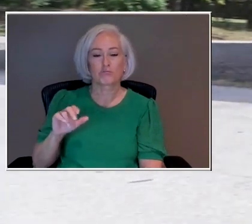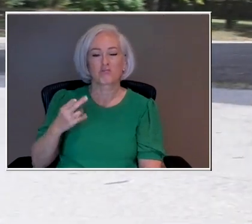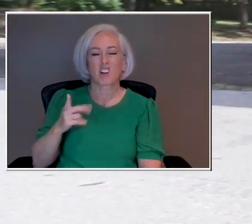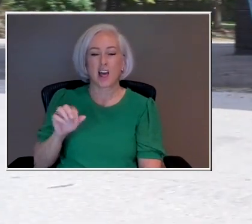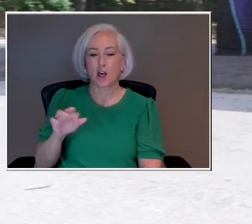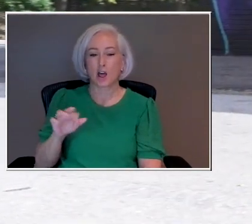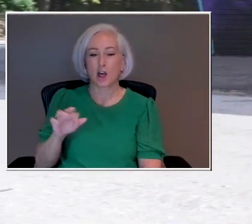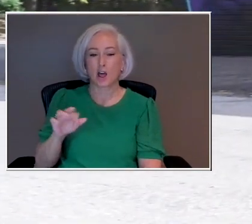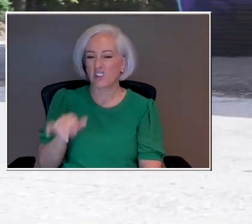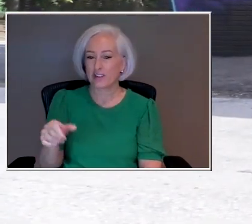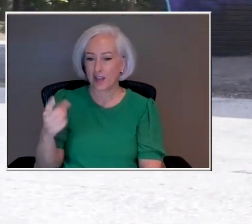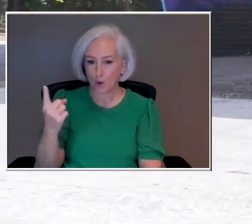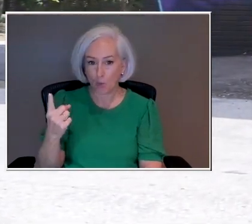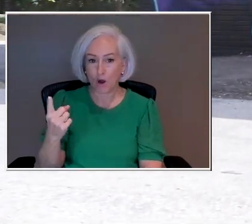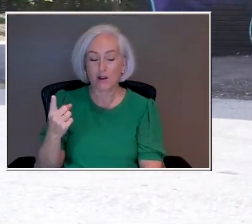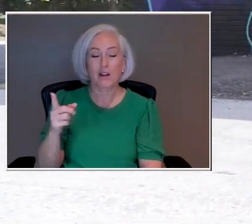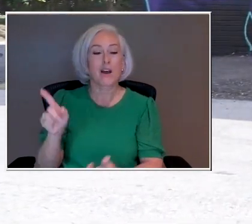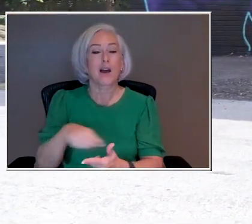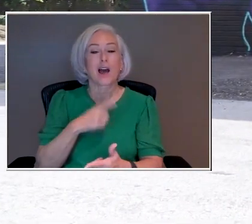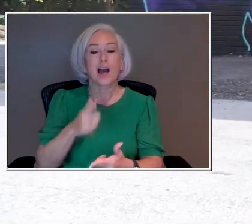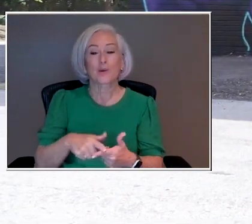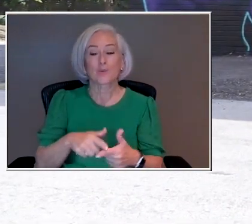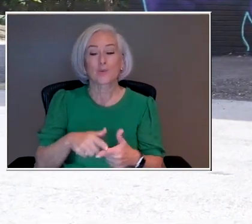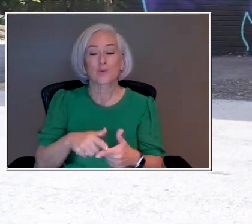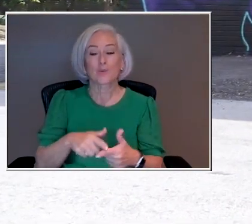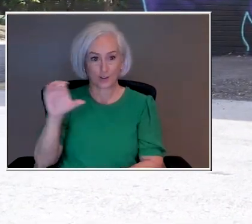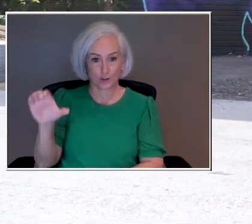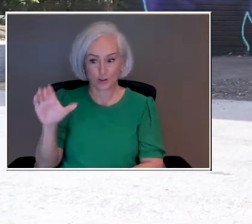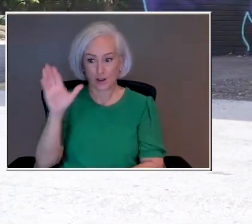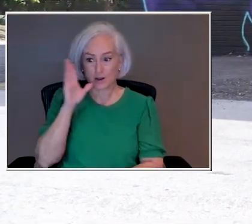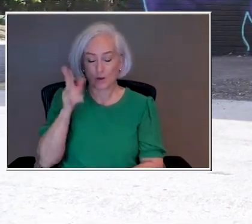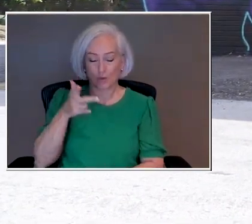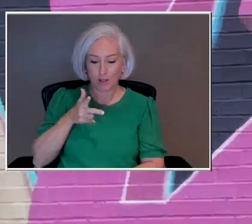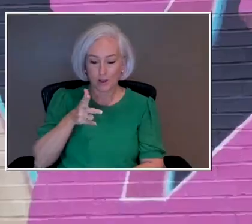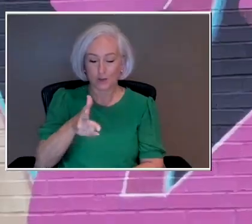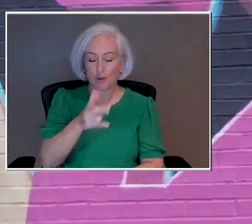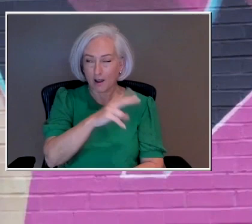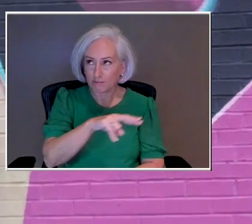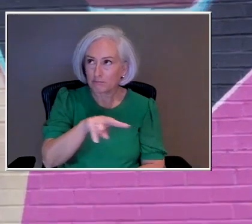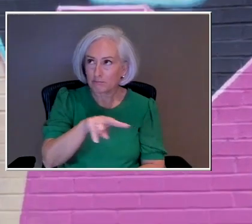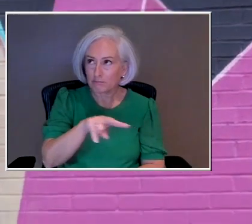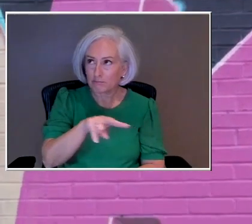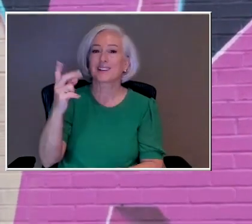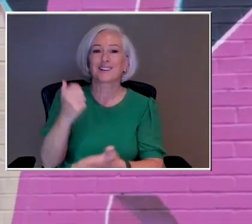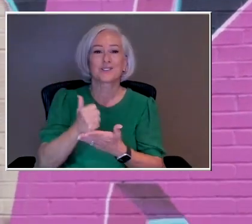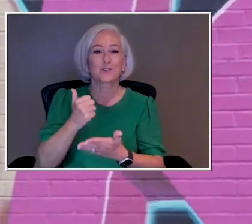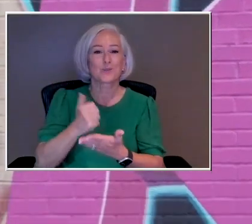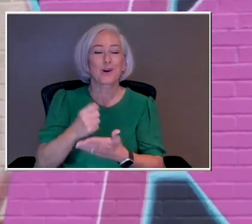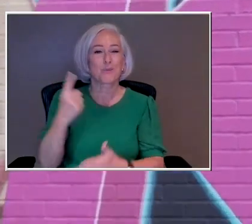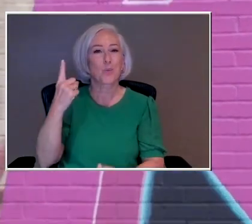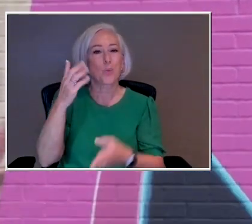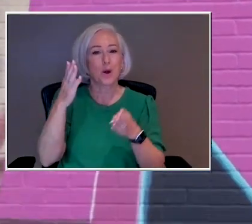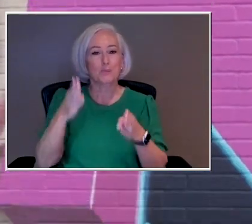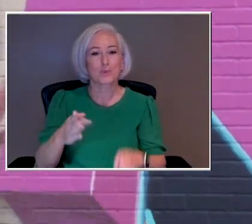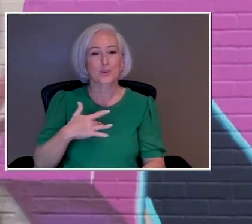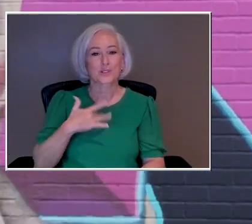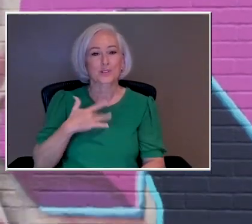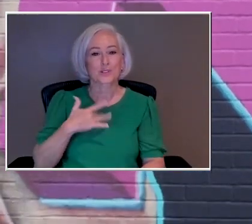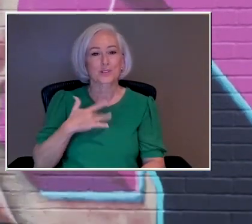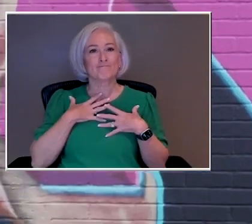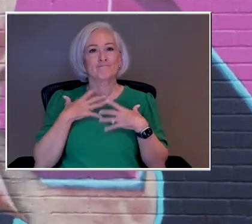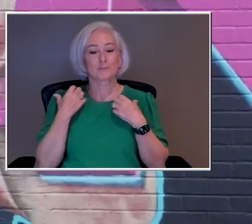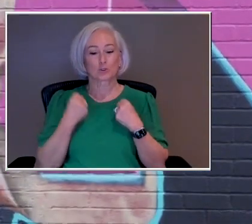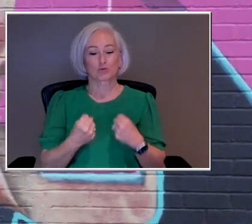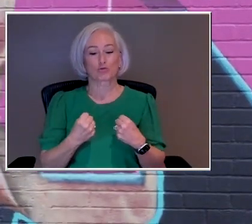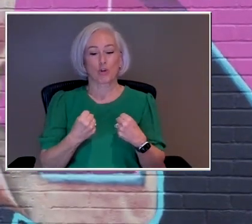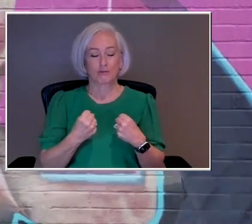right by this, and we can just help one person get through the day. Its message, a part of the landscape, and now a part